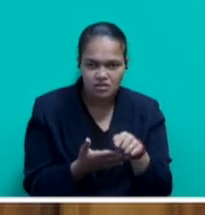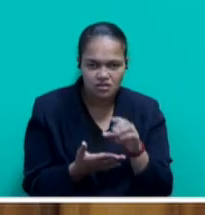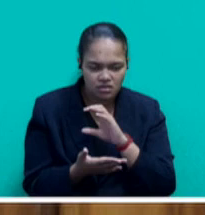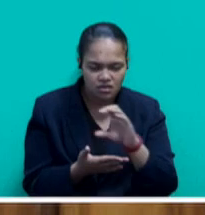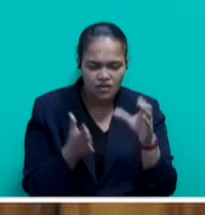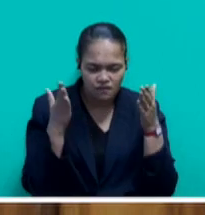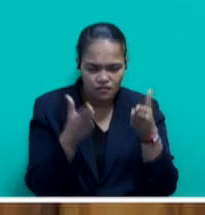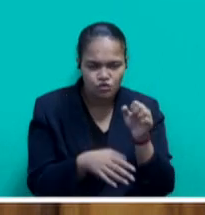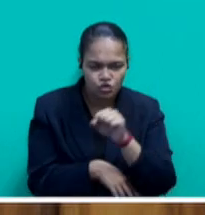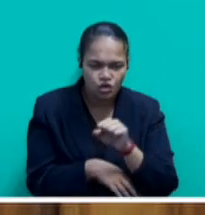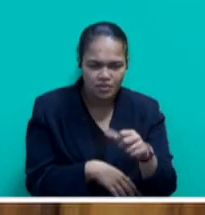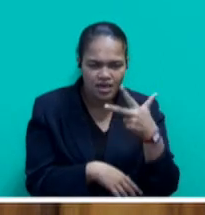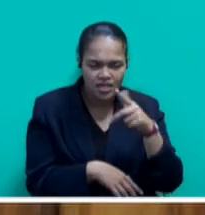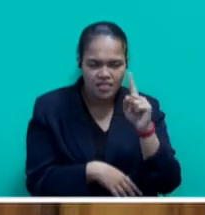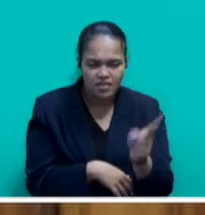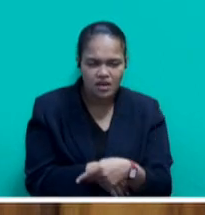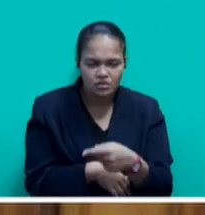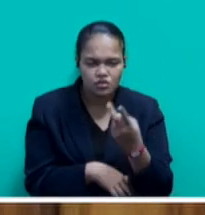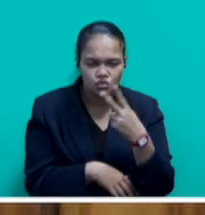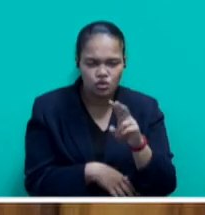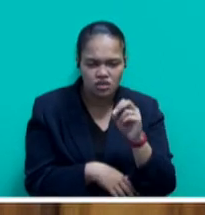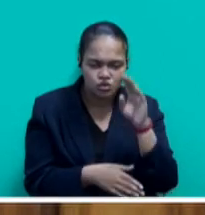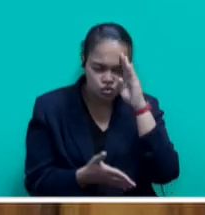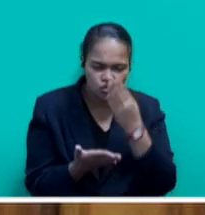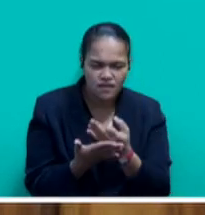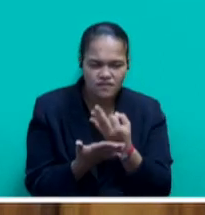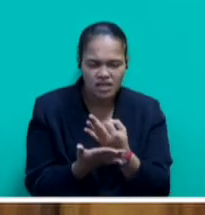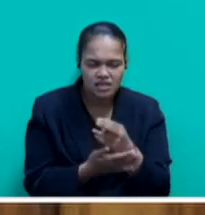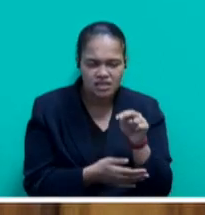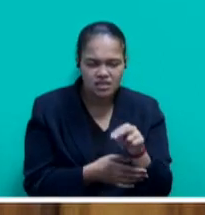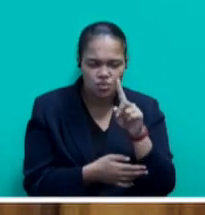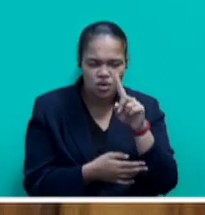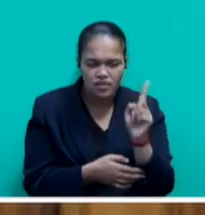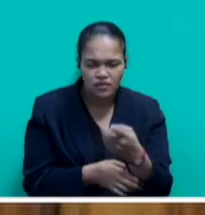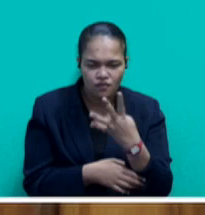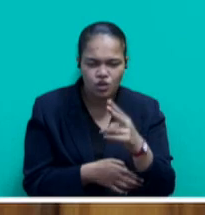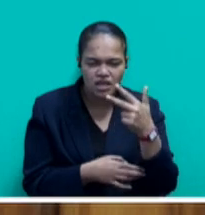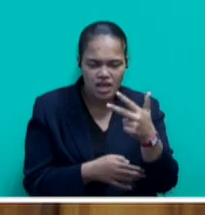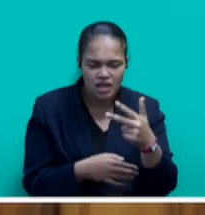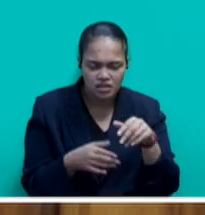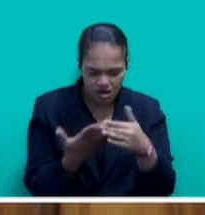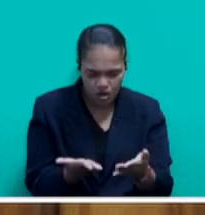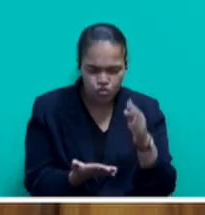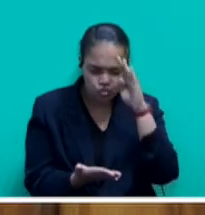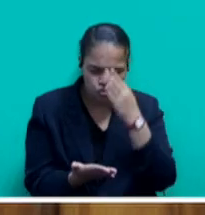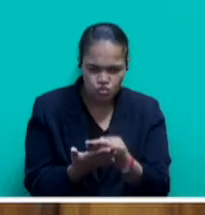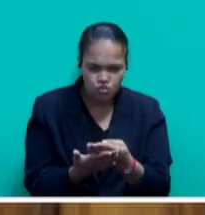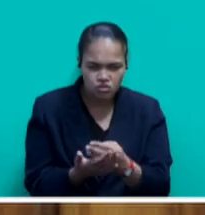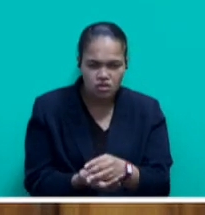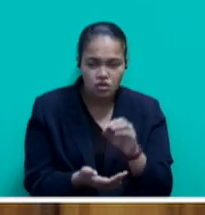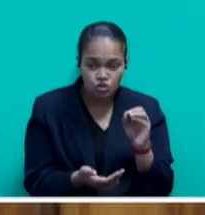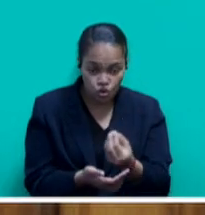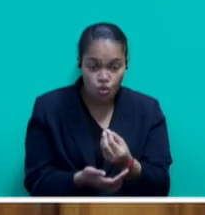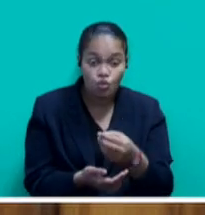of 8,720 students and funding needed for the 9,148 existing students. In return, students will serve a